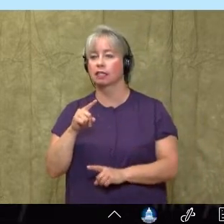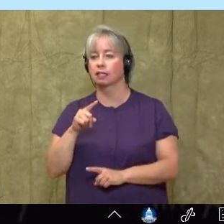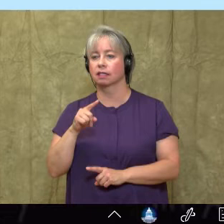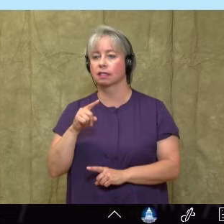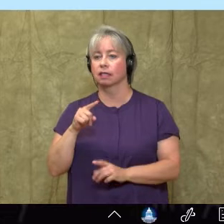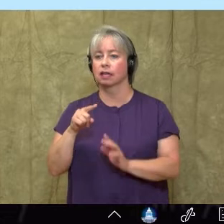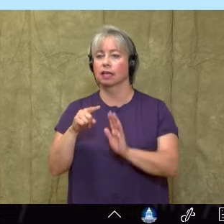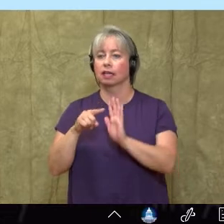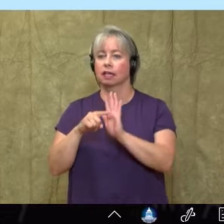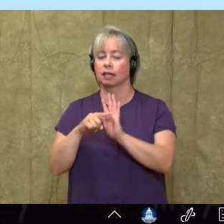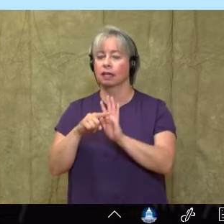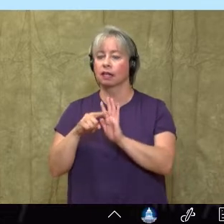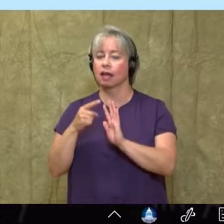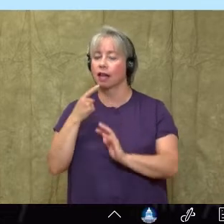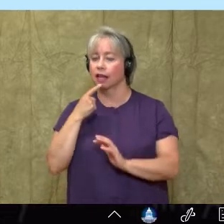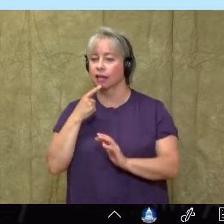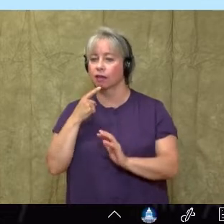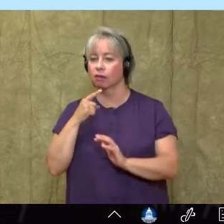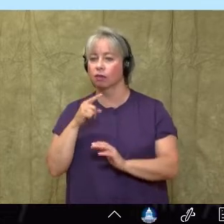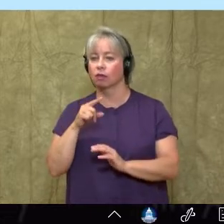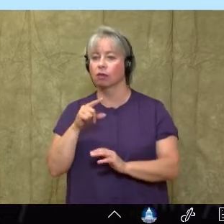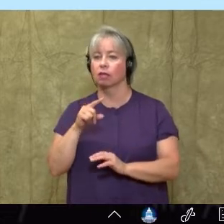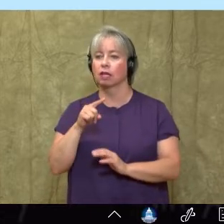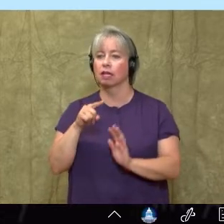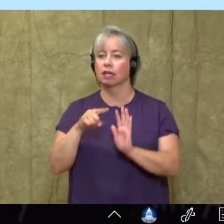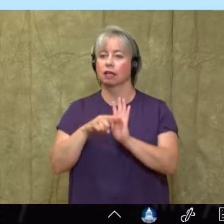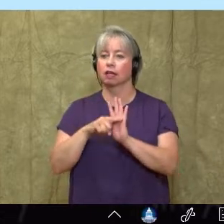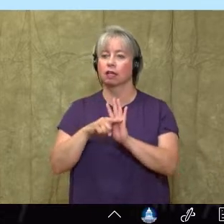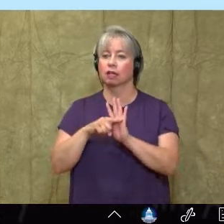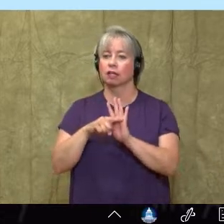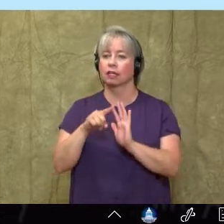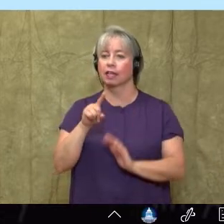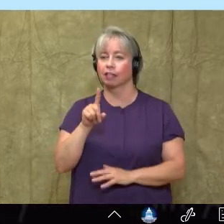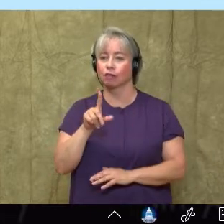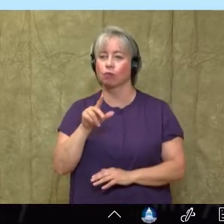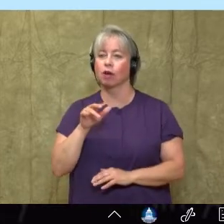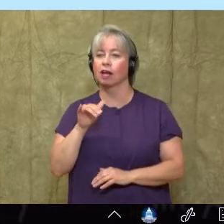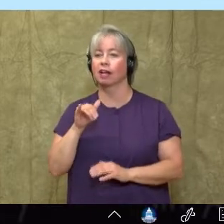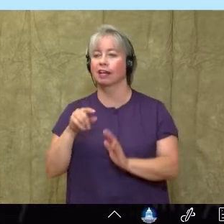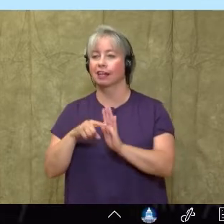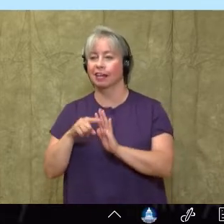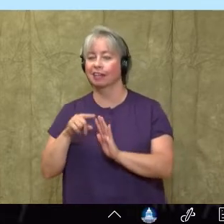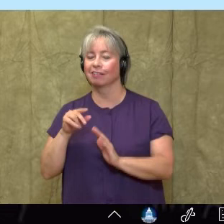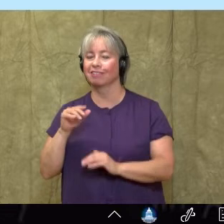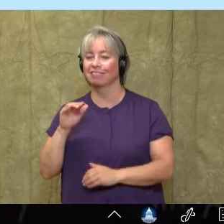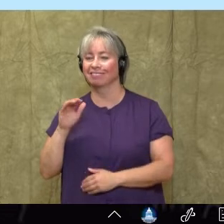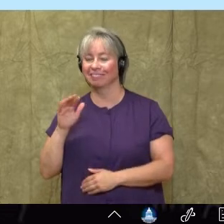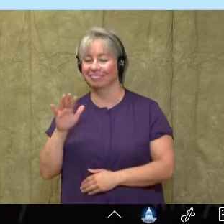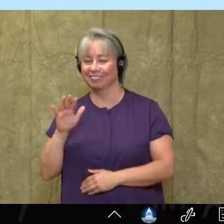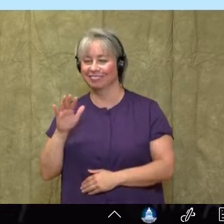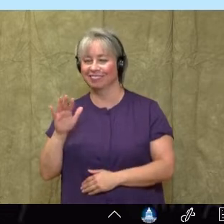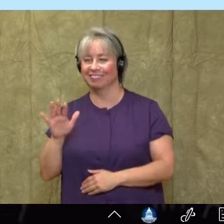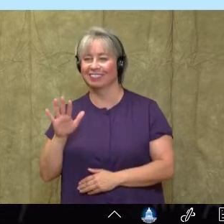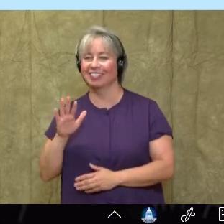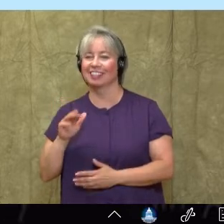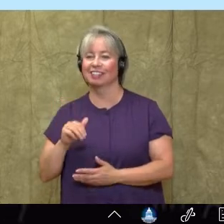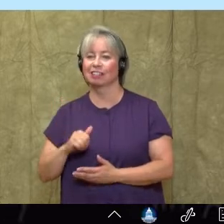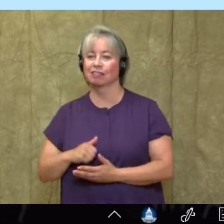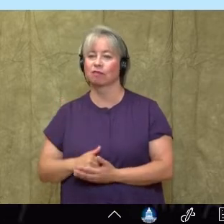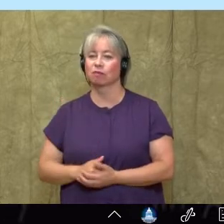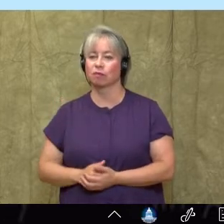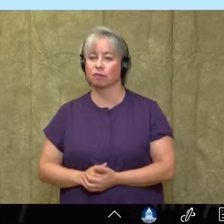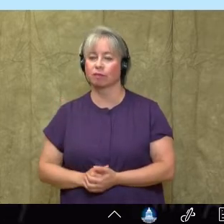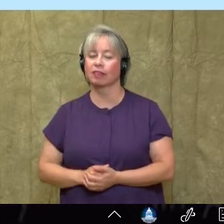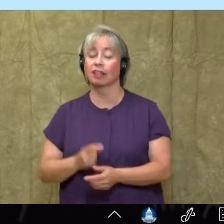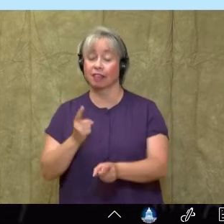-1, or no, I said it again, y sub 1, y sub 2, minus y sub 1, which is 5.